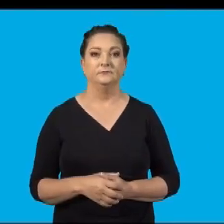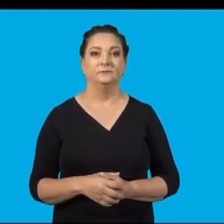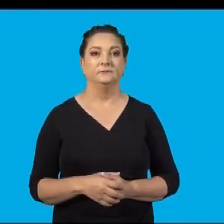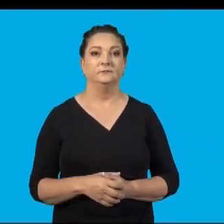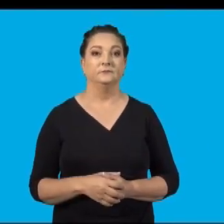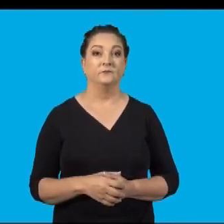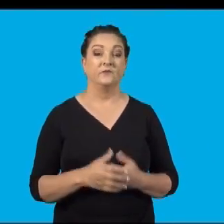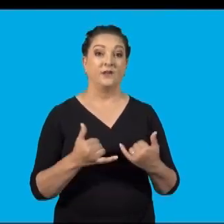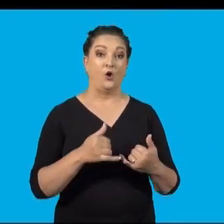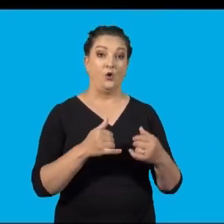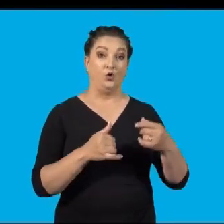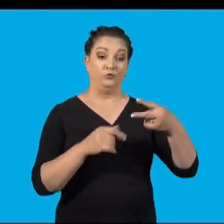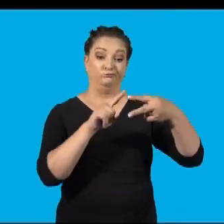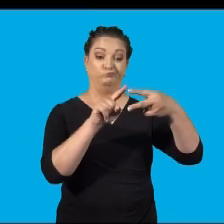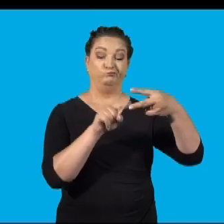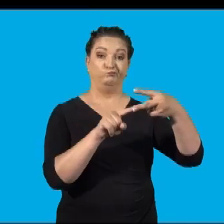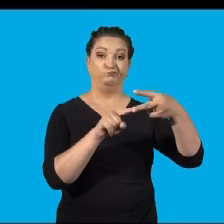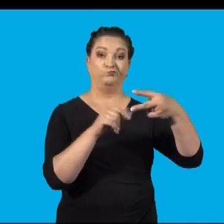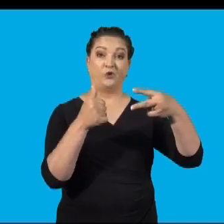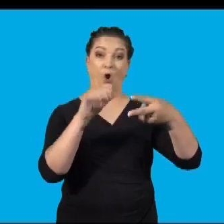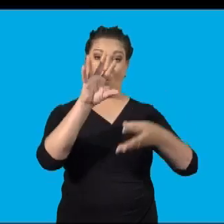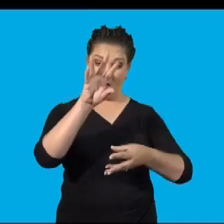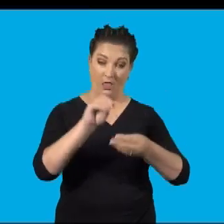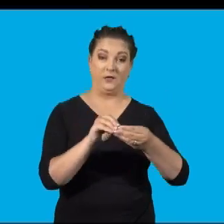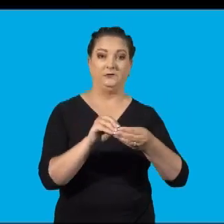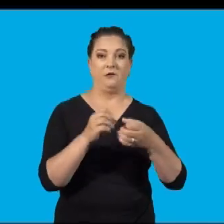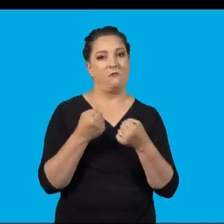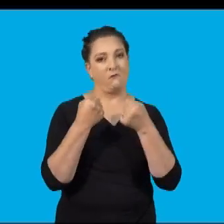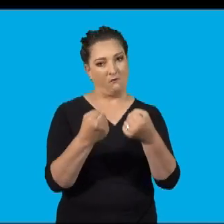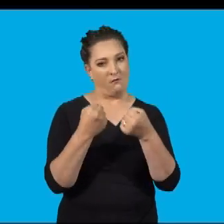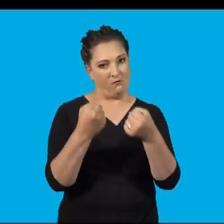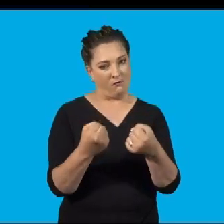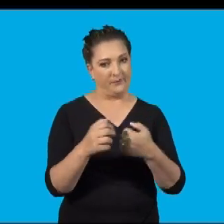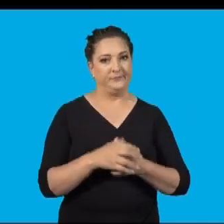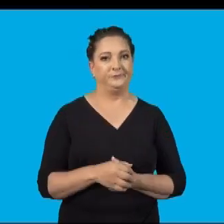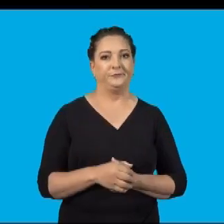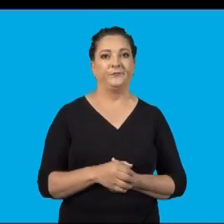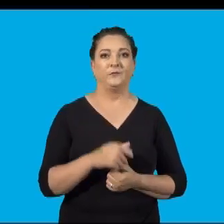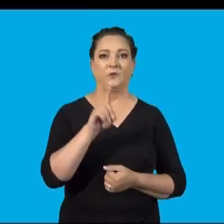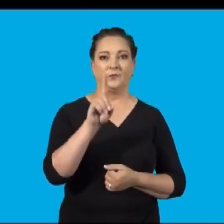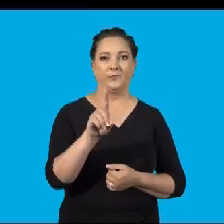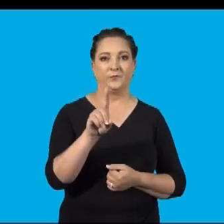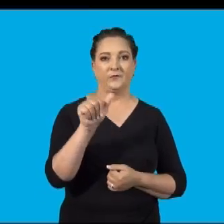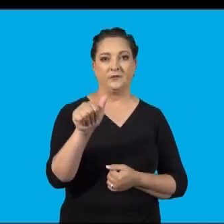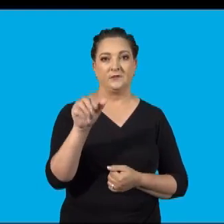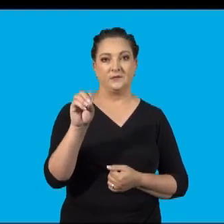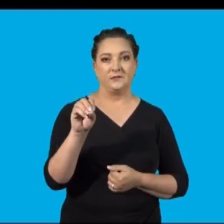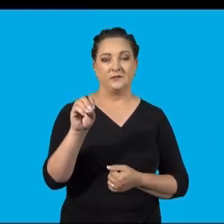145,200. Okay, so if I add this to my total on vehicles alone, is going to be